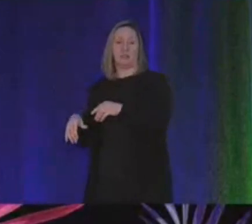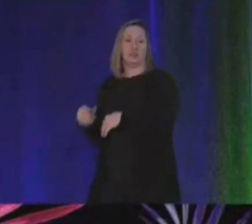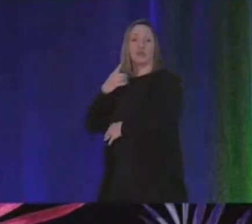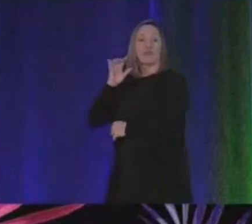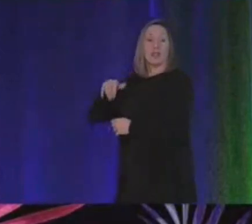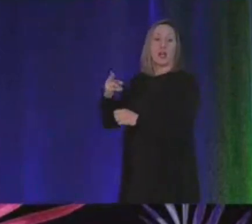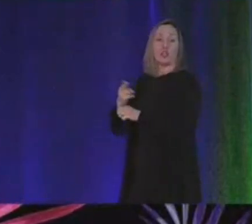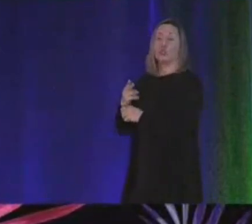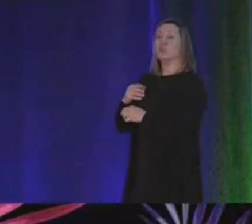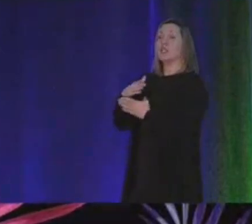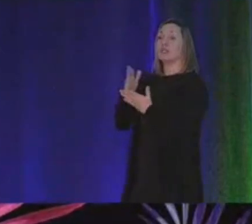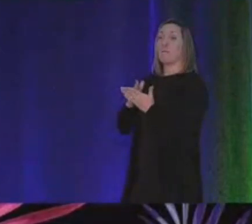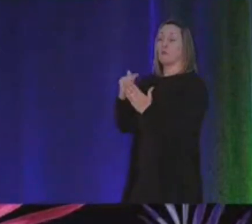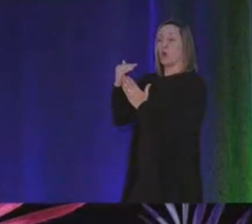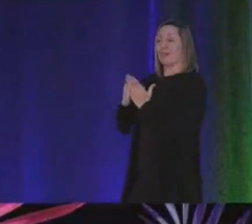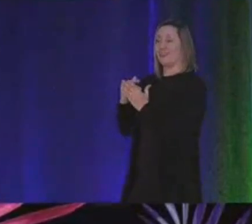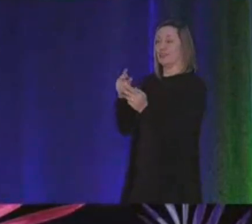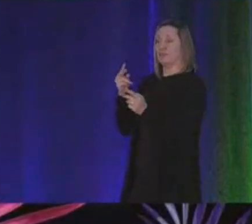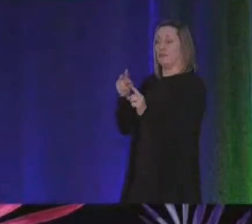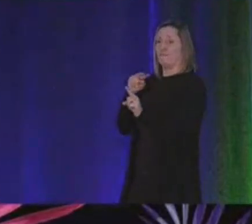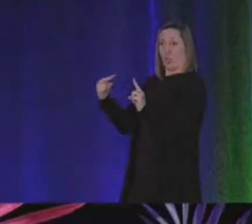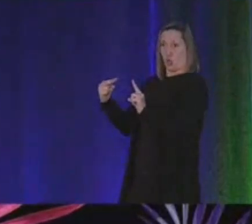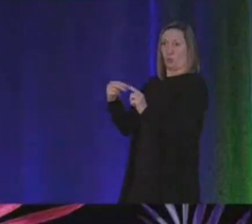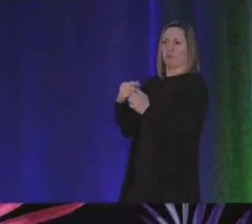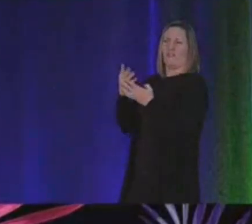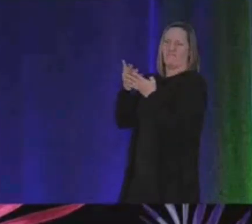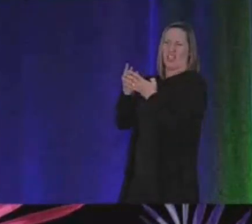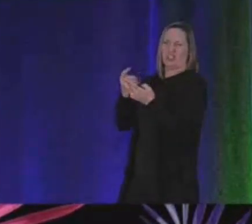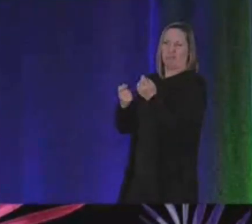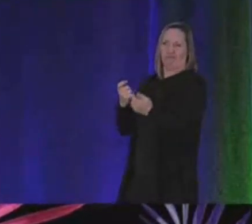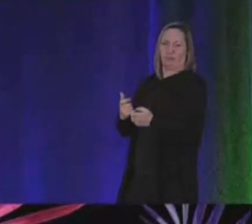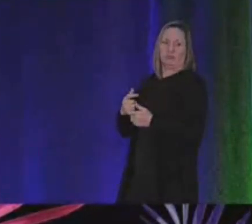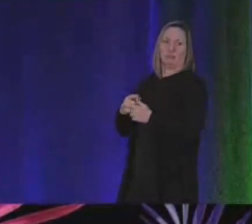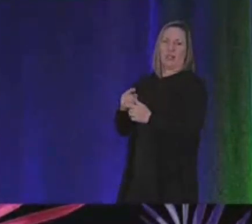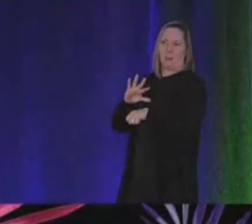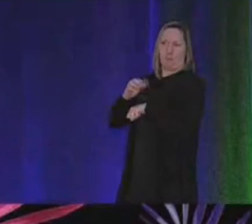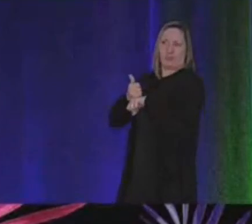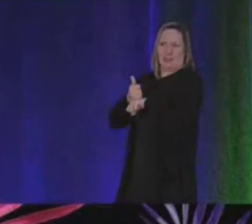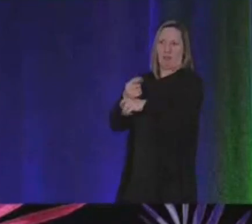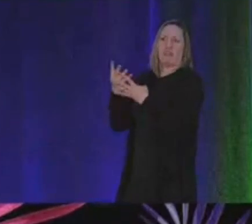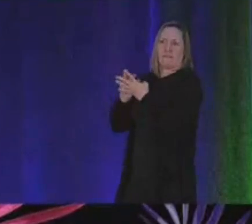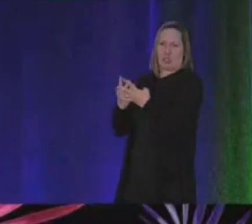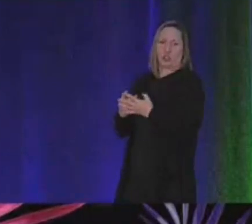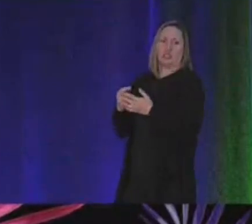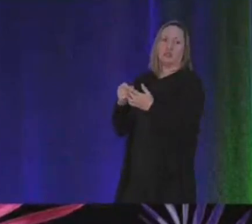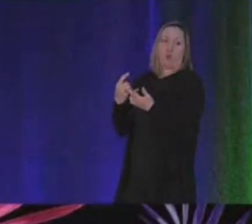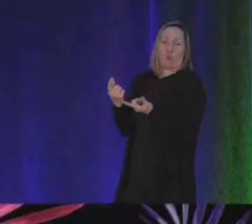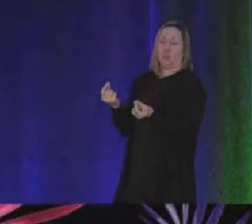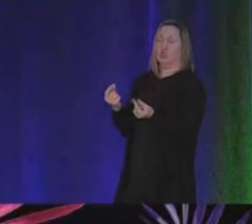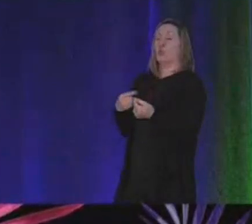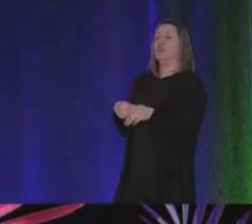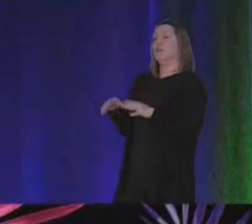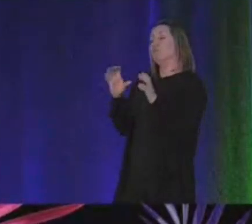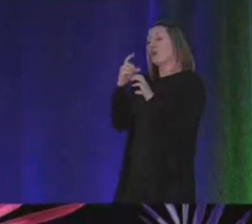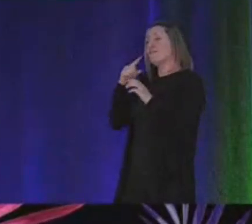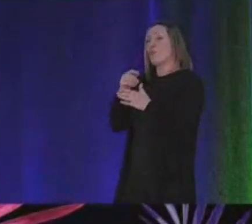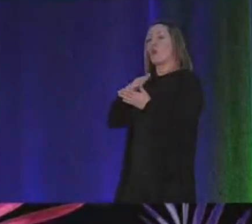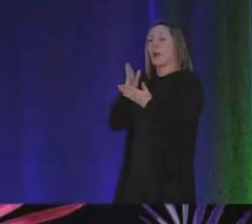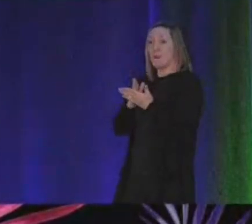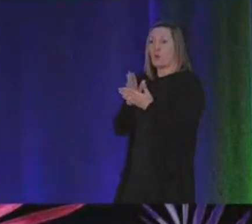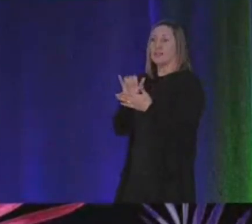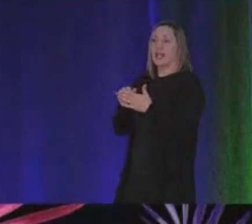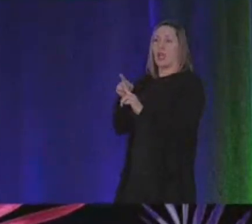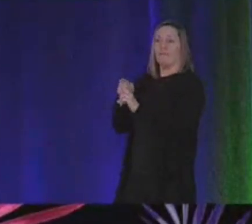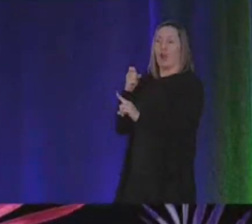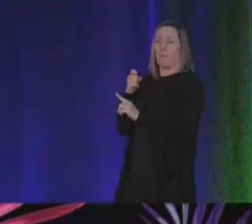this component list view. So there's like a filters, and I already preset the filters. So what this is doing is I'm looking for the components that come